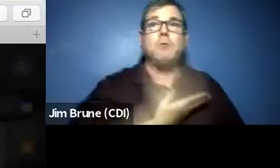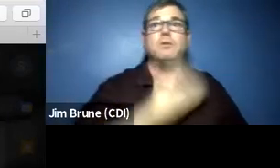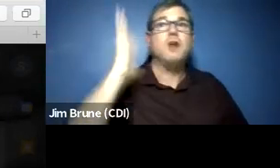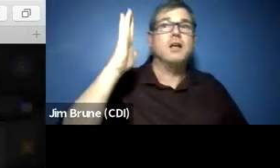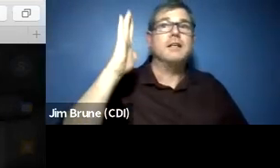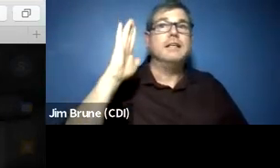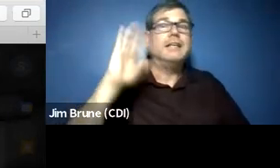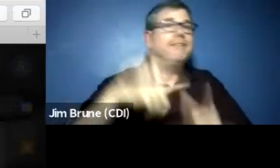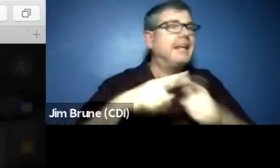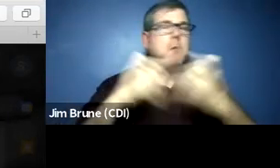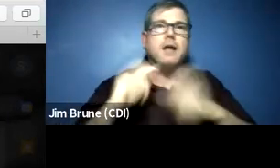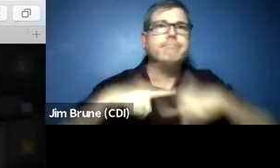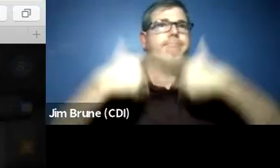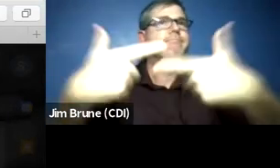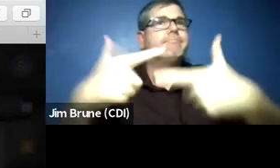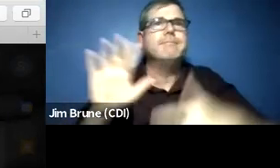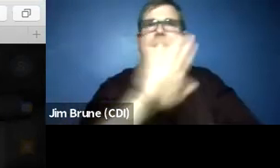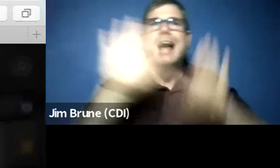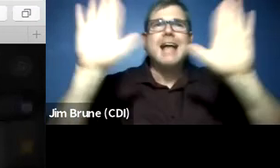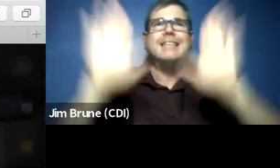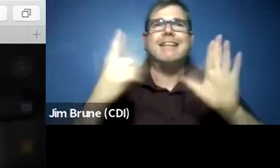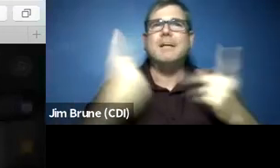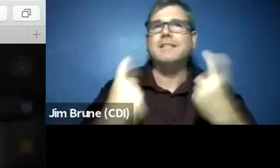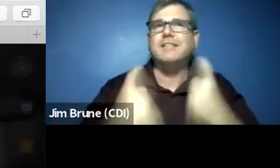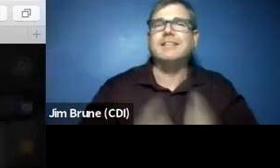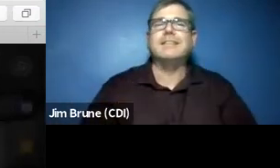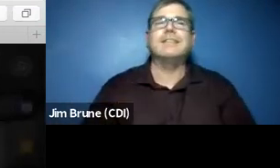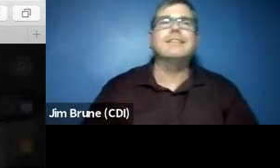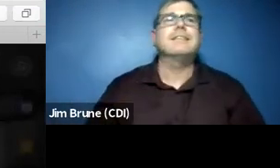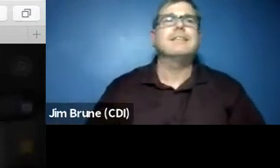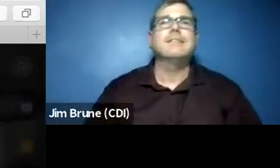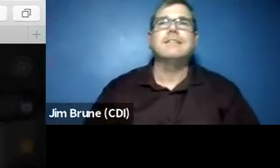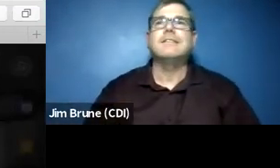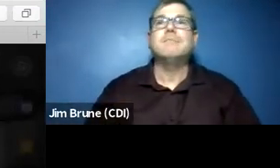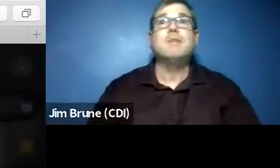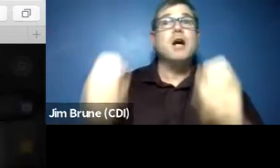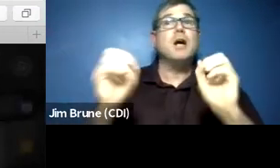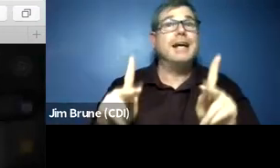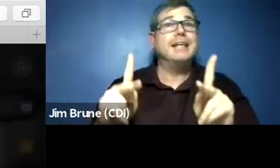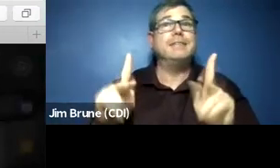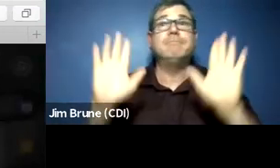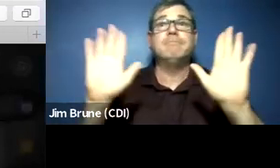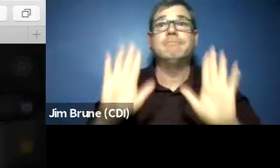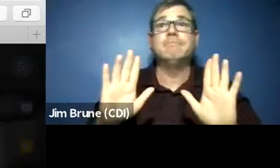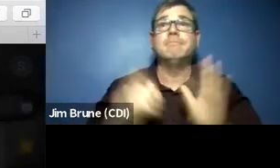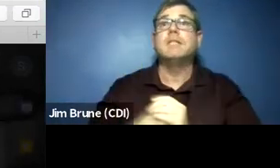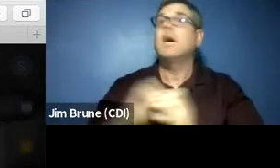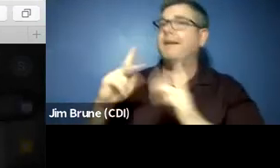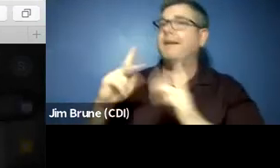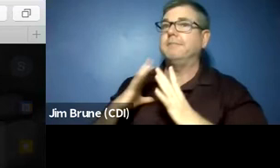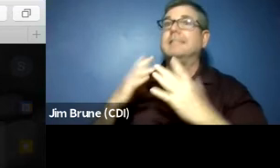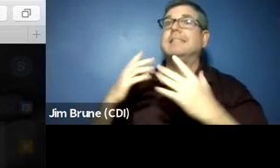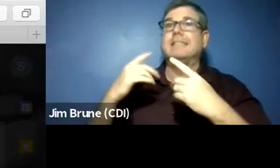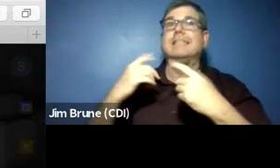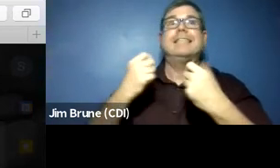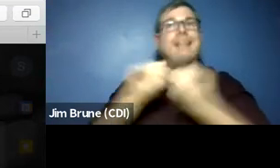Okay, awesome. Okay, so a lot of you are probably wondering, okay, so now that you've told me it's safe and effective and that